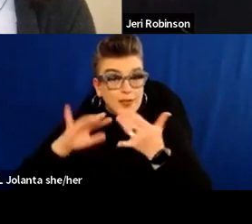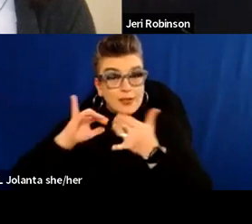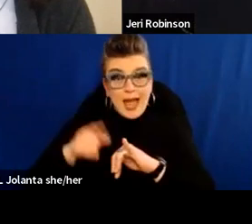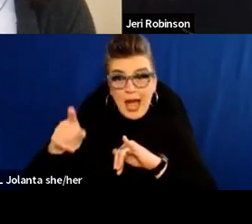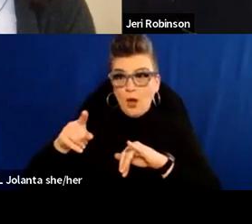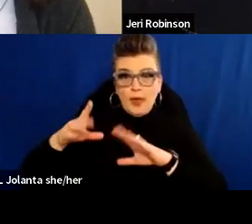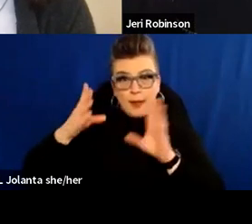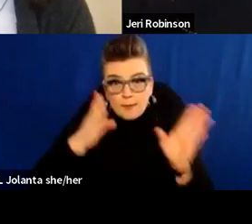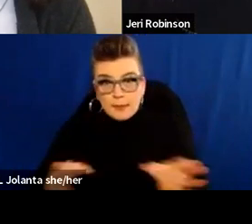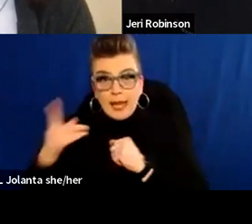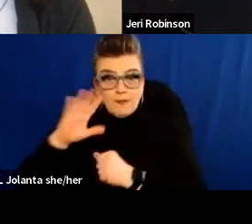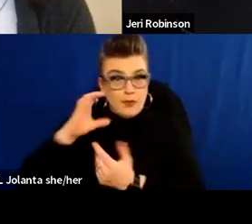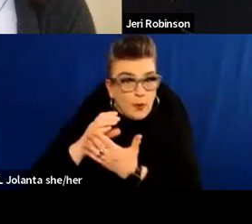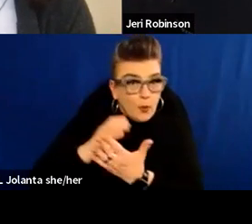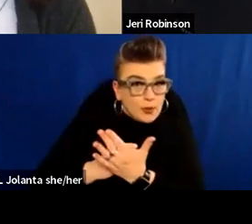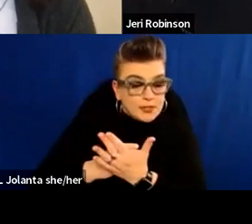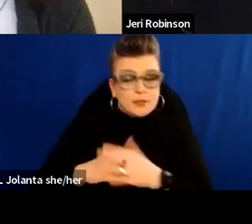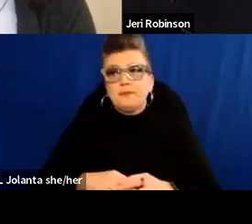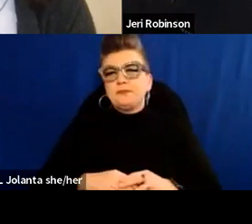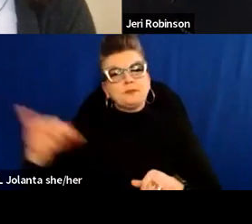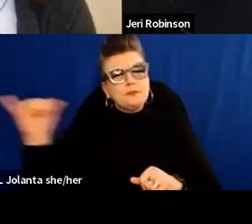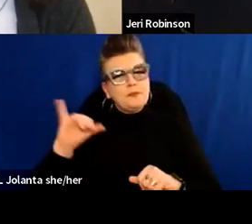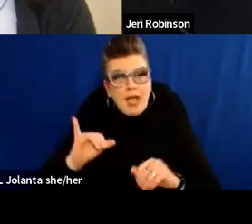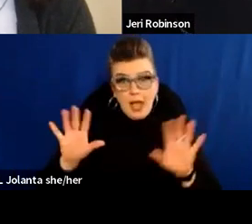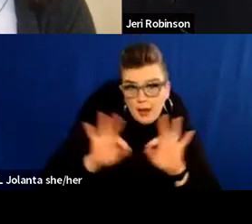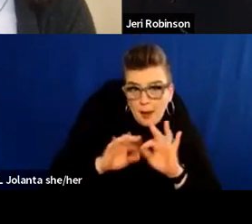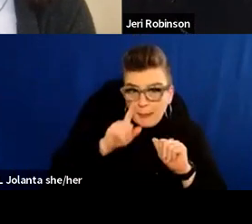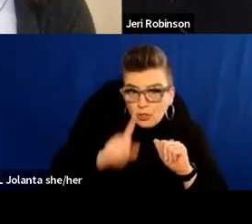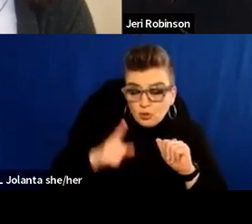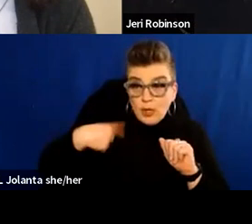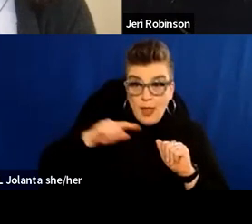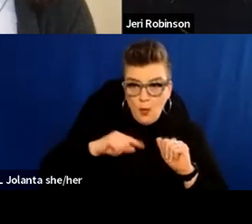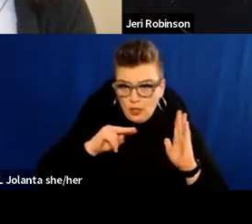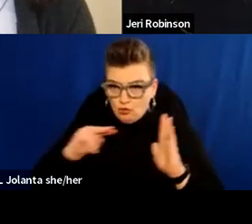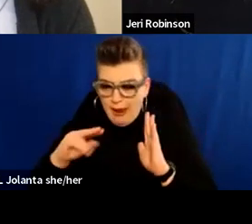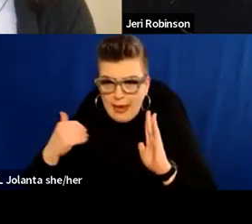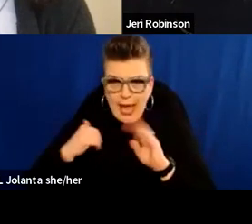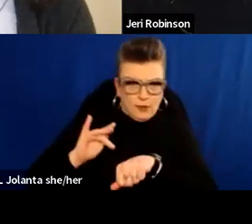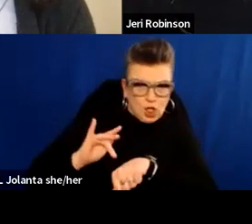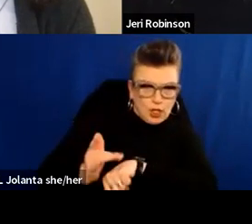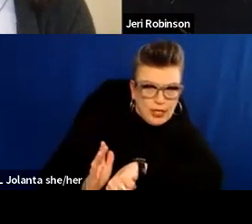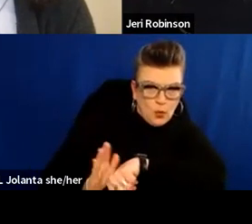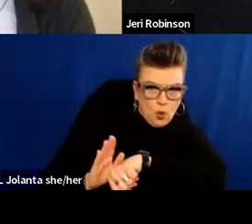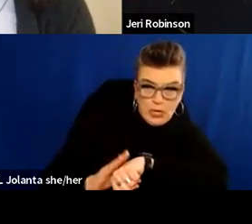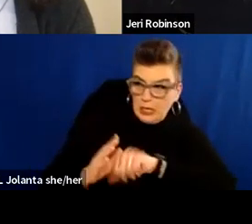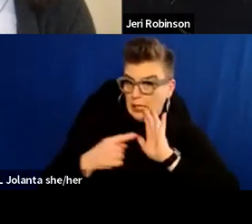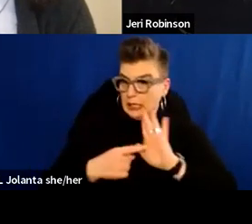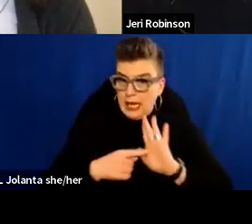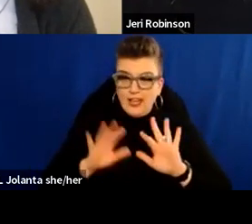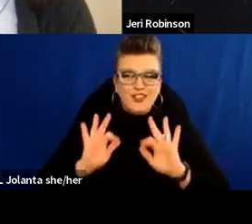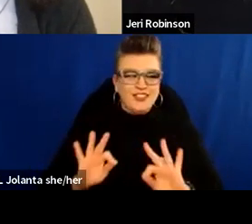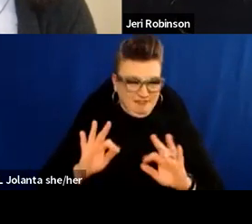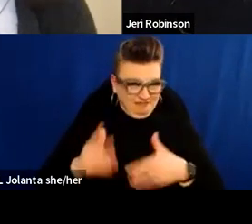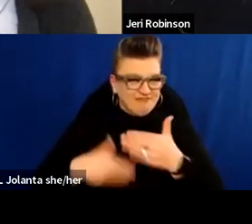planning for their courses and making sure that we track those and have early warning indicators to make sure they're on track for graduation